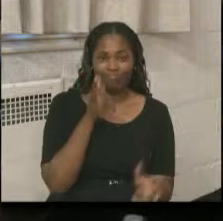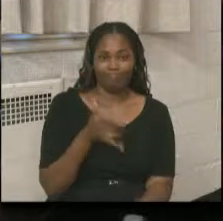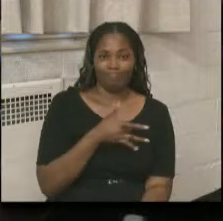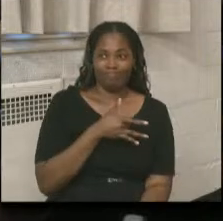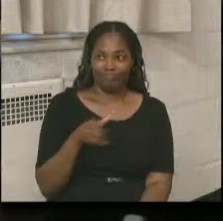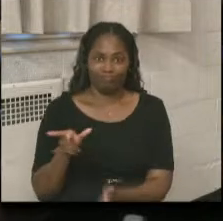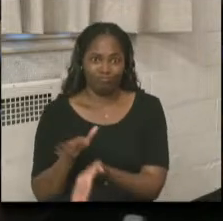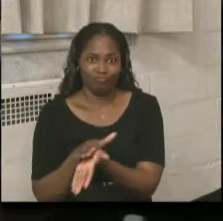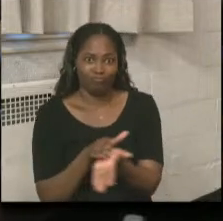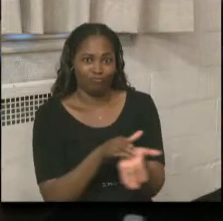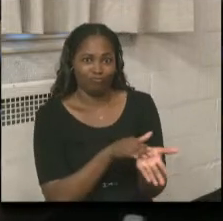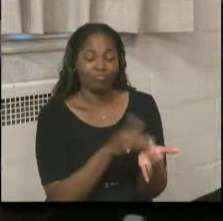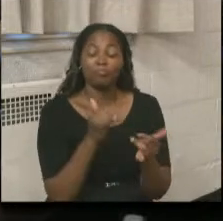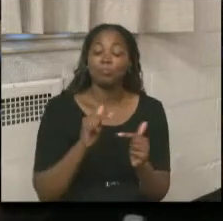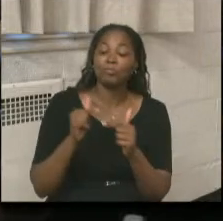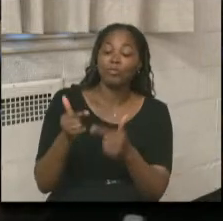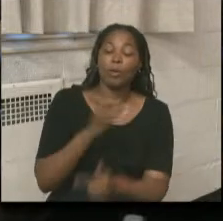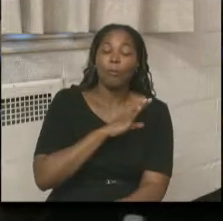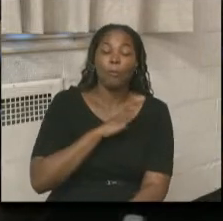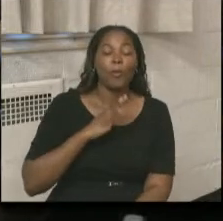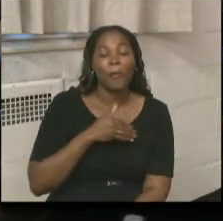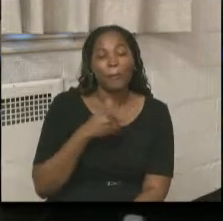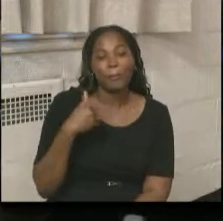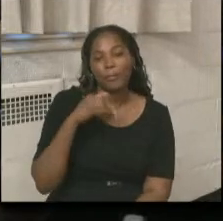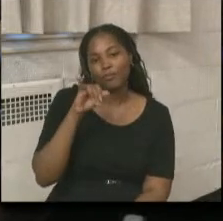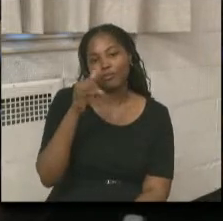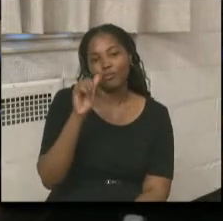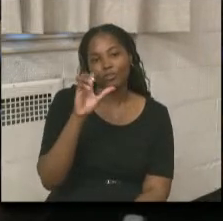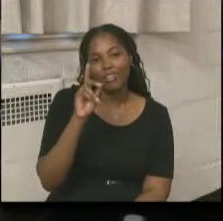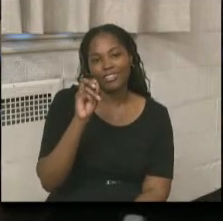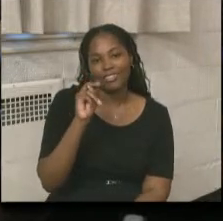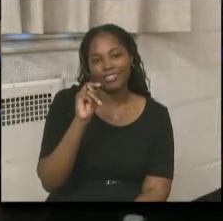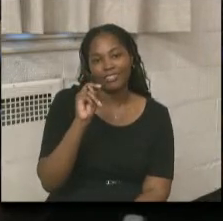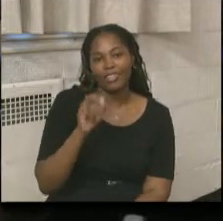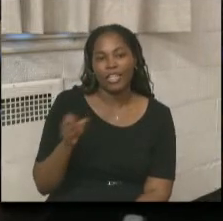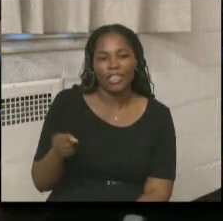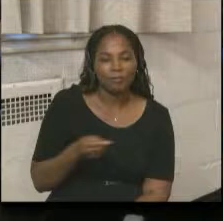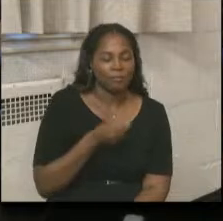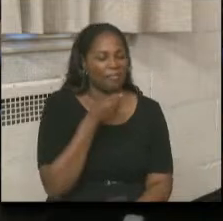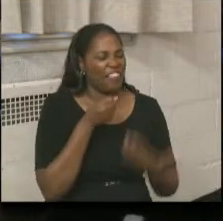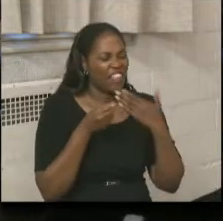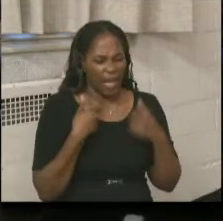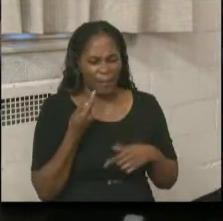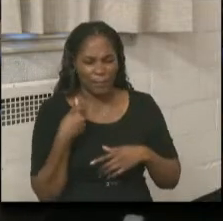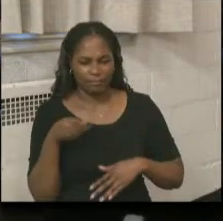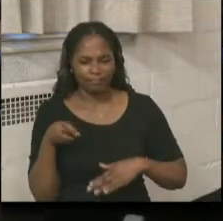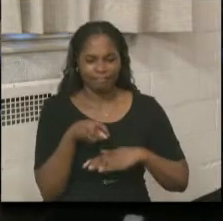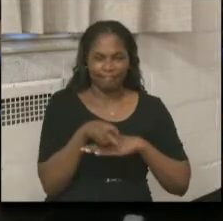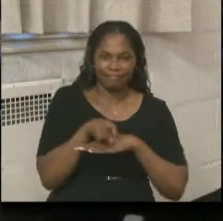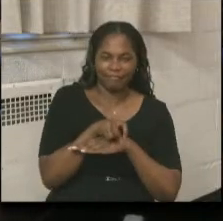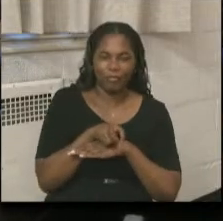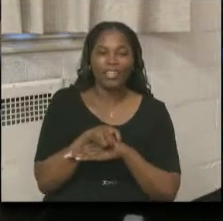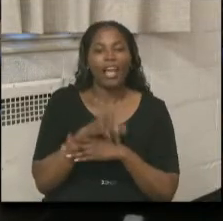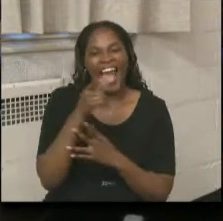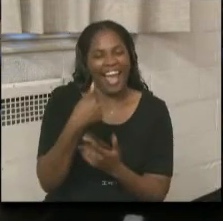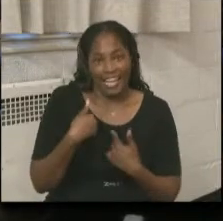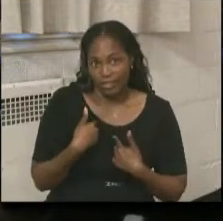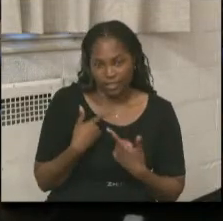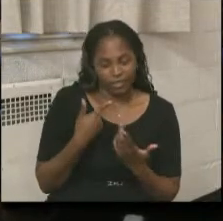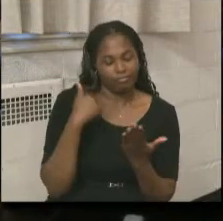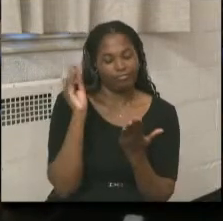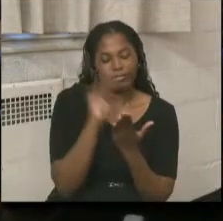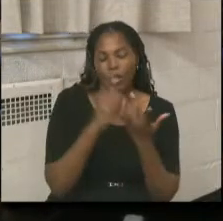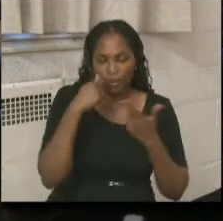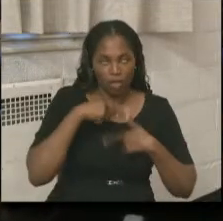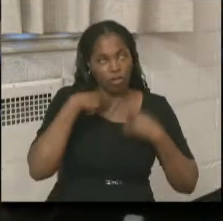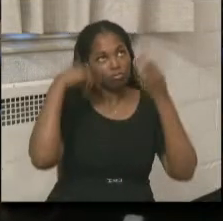Jackson. Thank you. Slide over here a little bit. So I wrote some down because I had so many